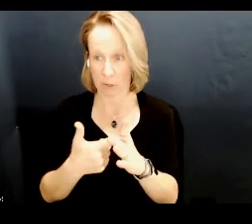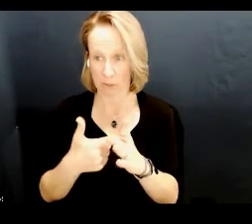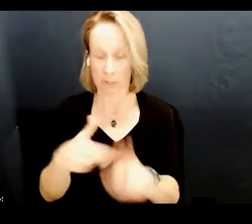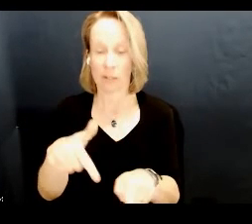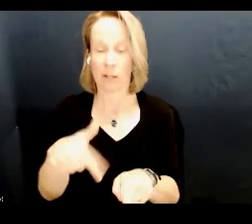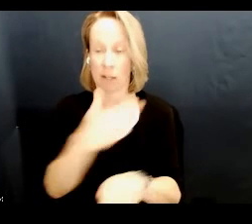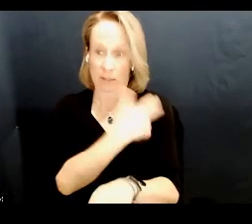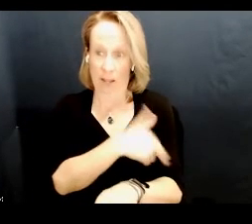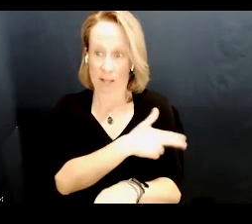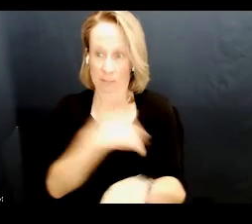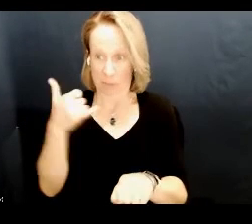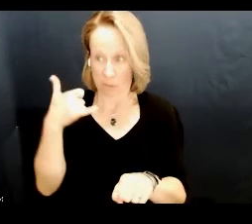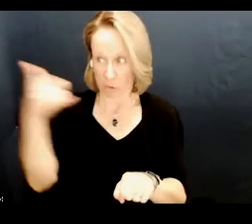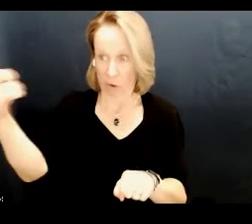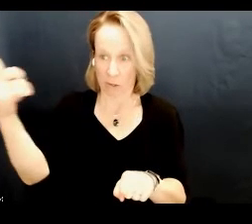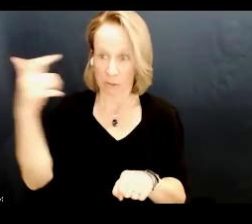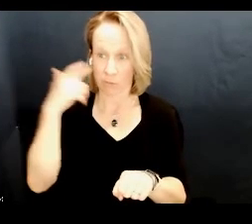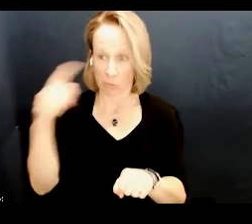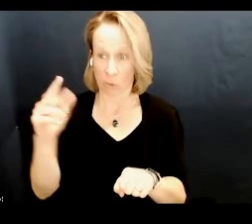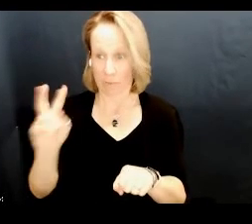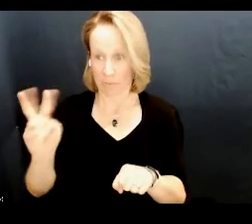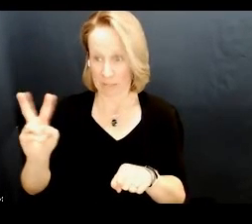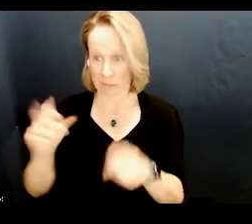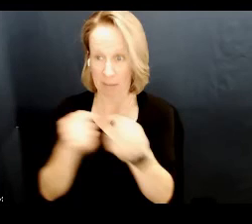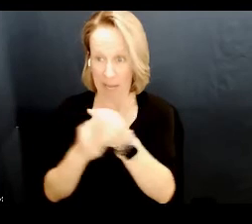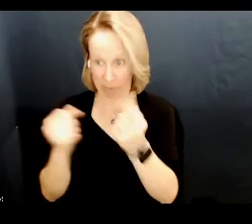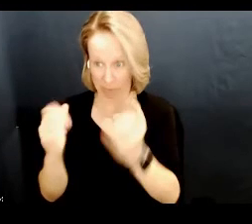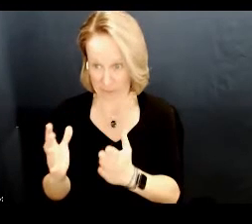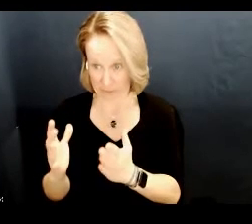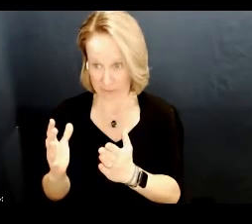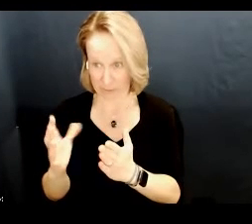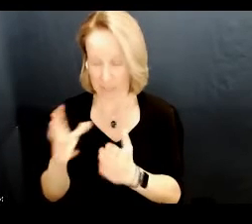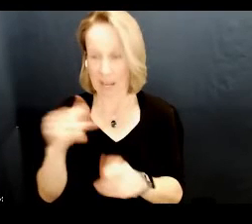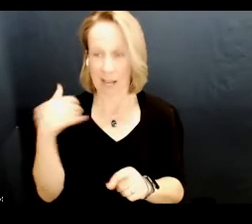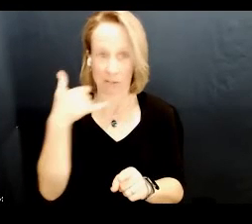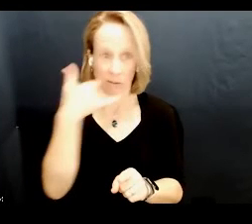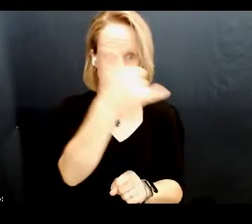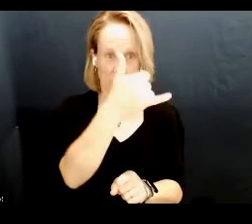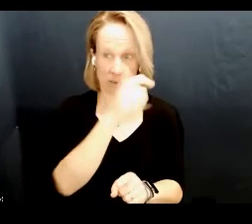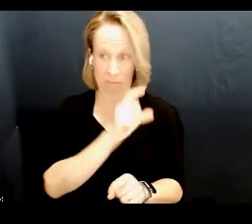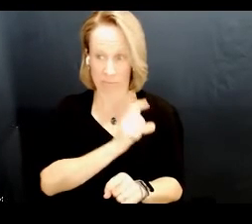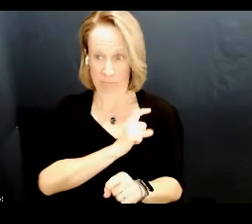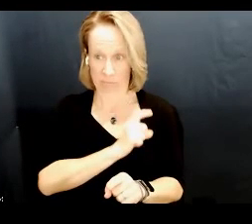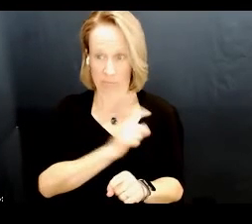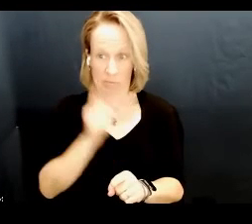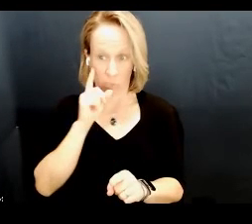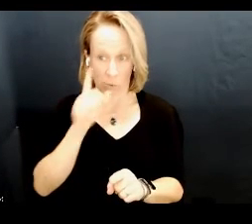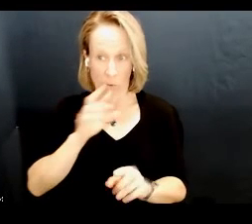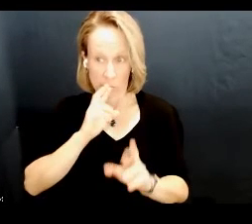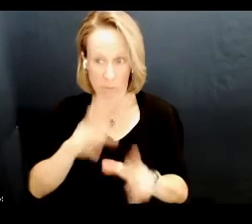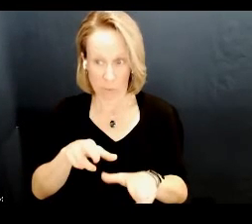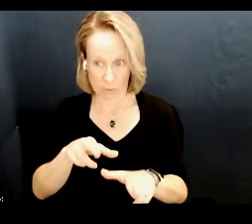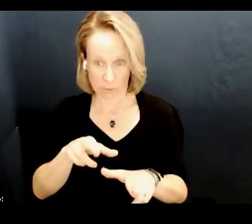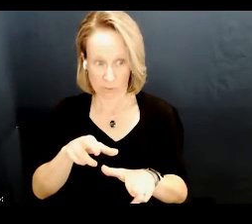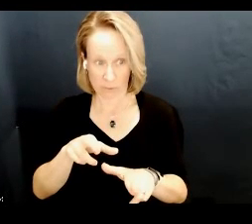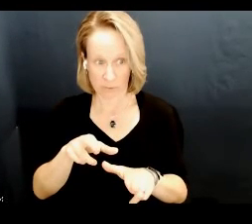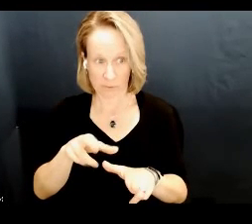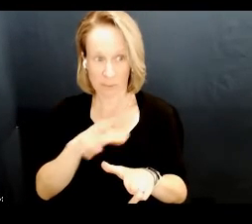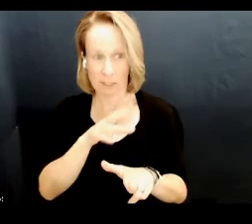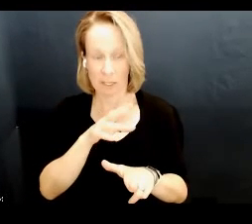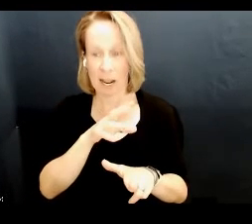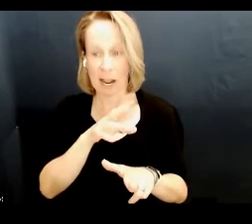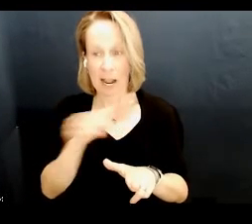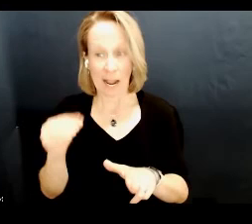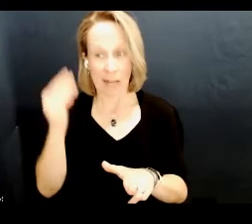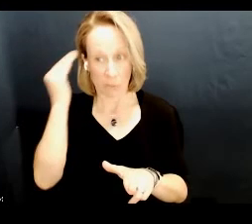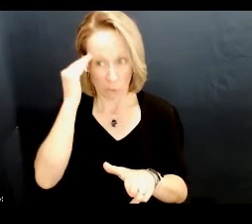advocate. The hospital calls law enforcement to report. And they also specially note that the victim has the right to refuse to speak